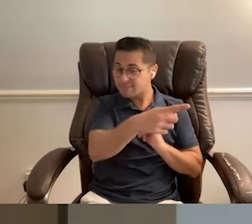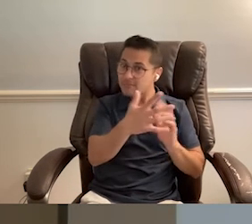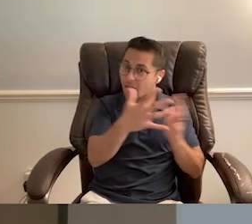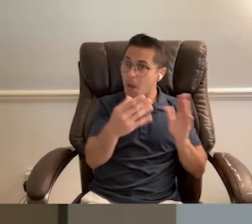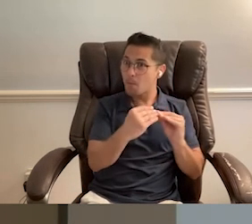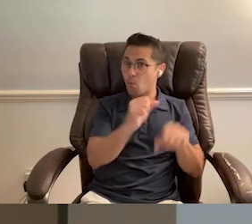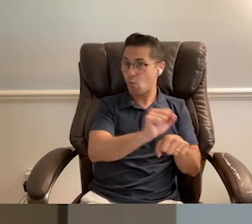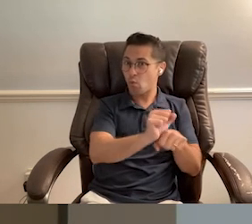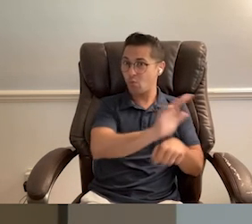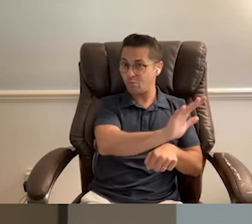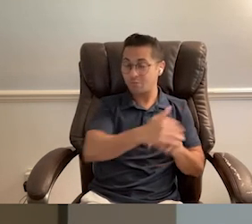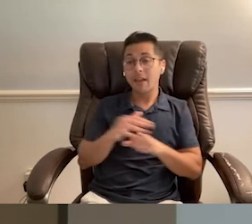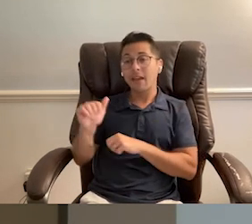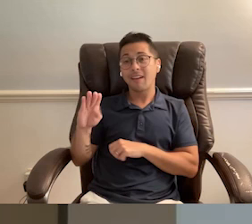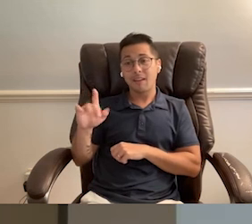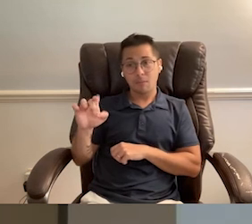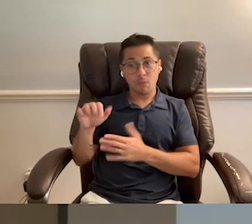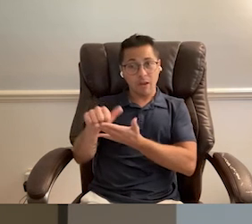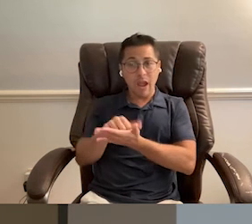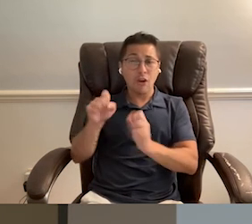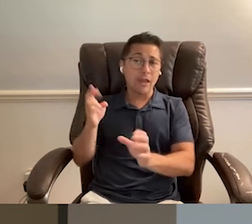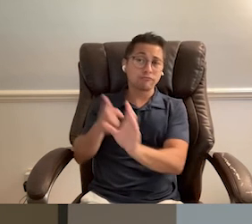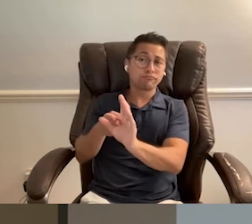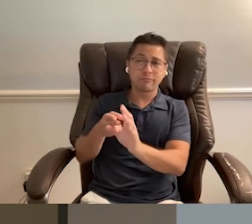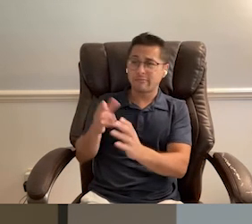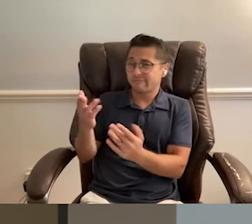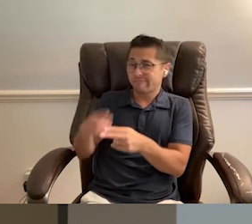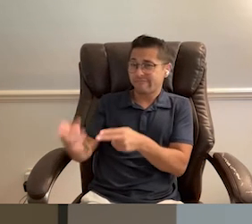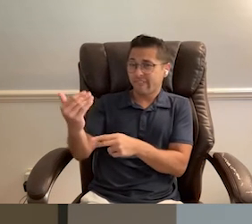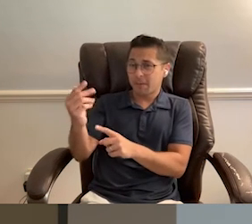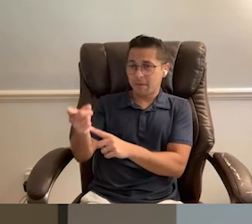ABLE account, you can enroll in 15 minutes. The beneficiary can manage their own account if they're